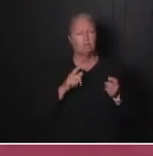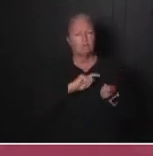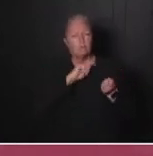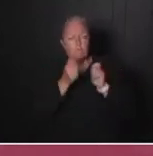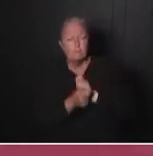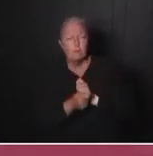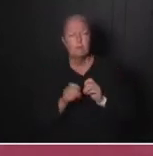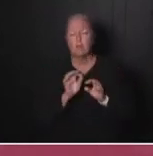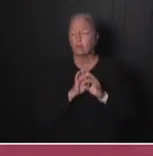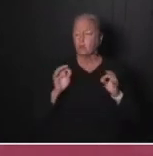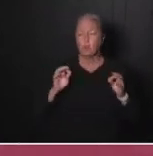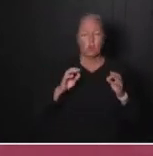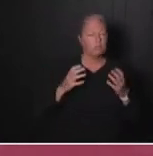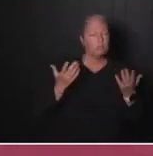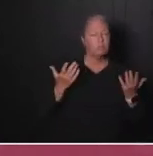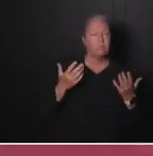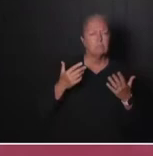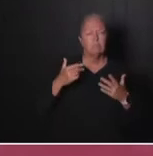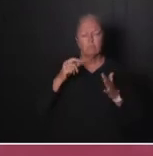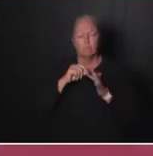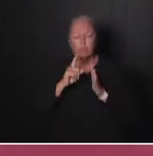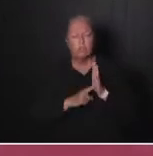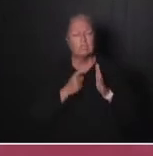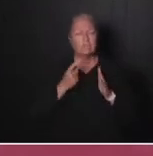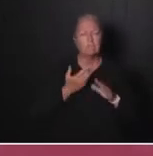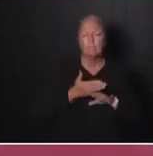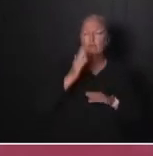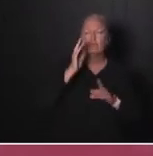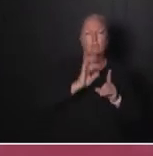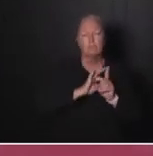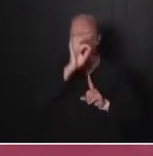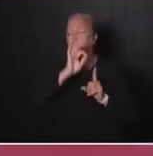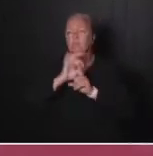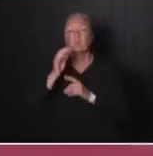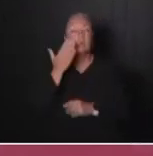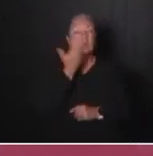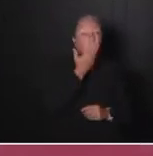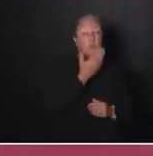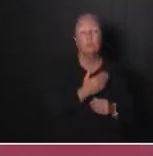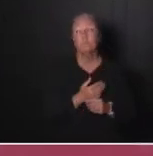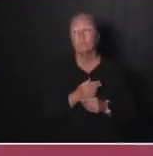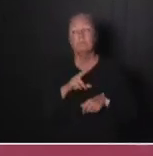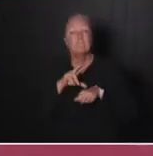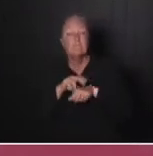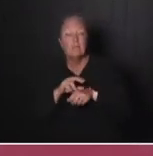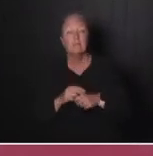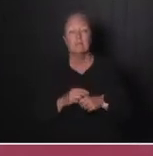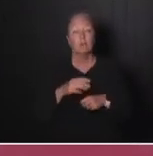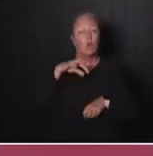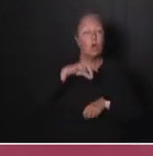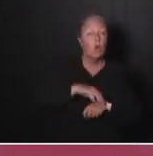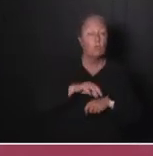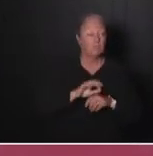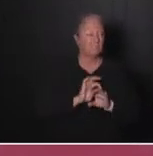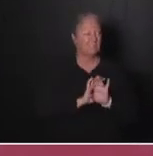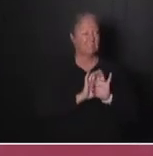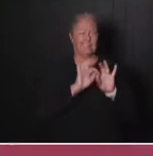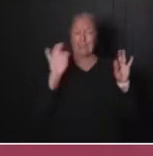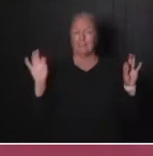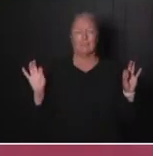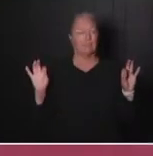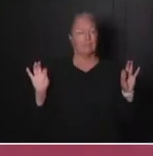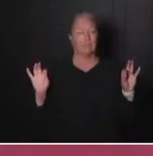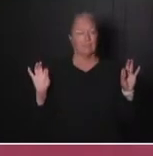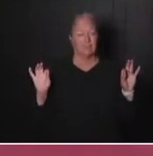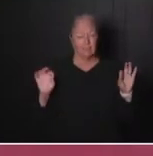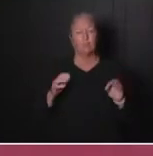new infrastructure project, nothing on improving our schools, our TAFEs, or our hospitals. Nothing to